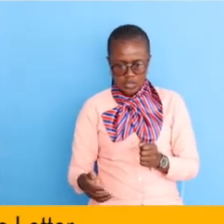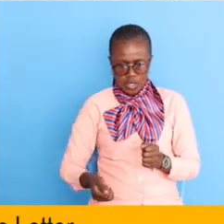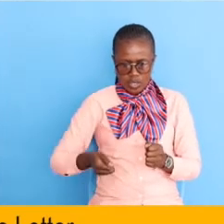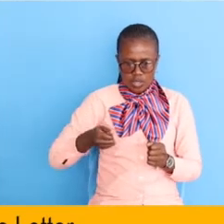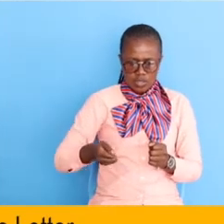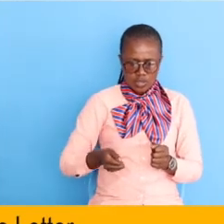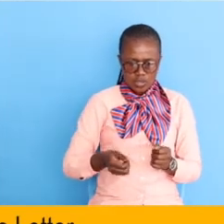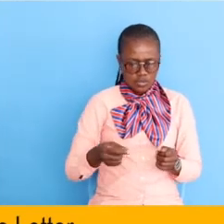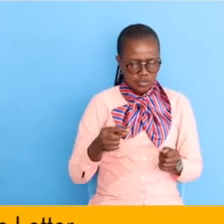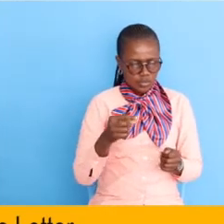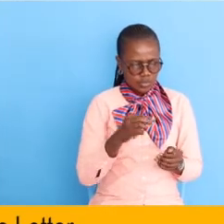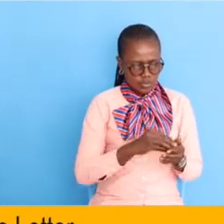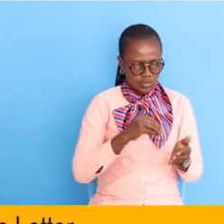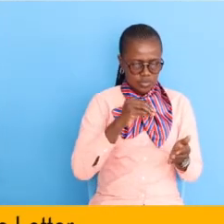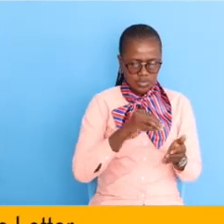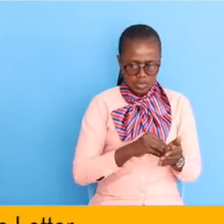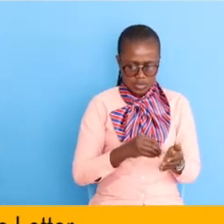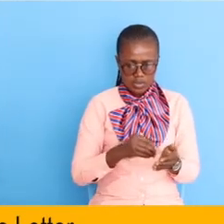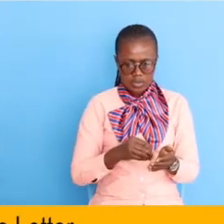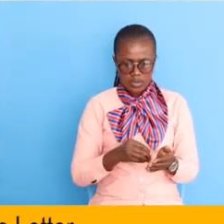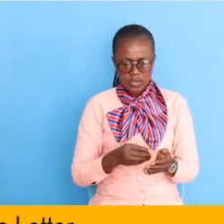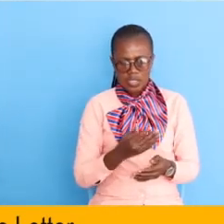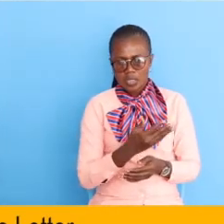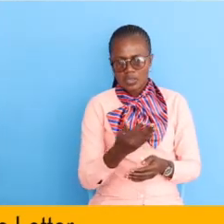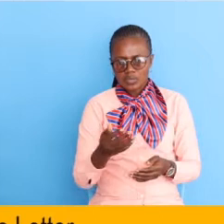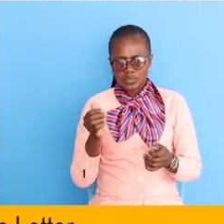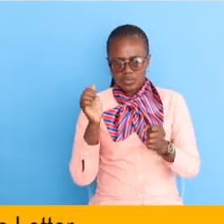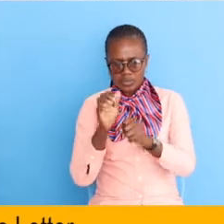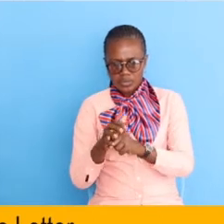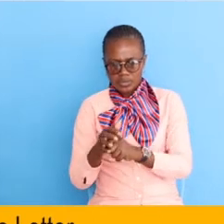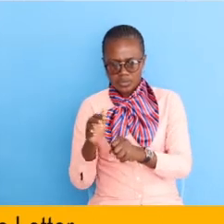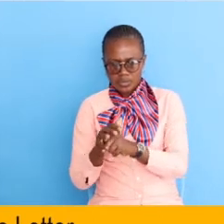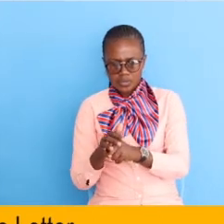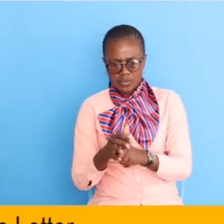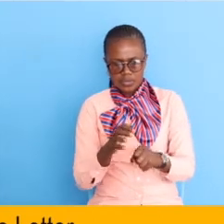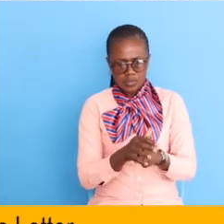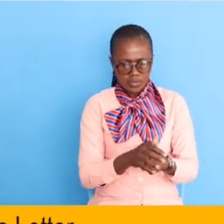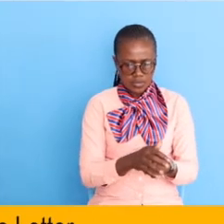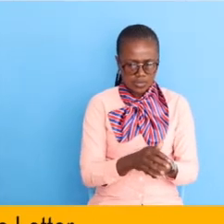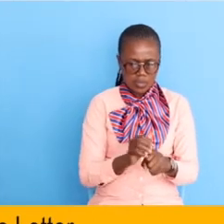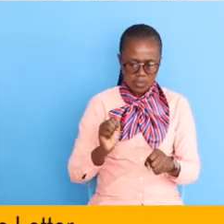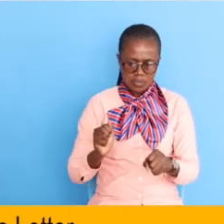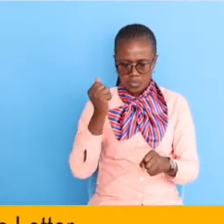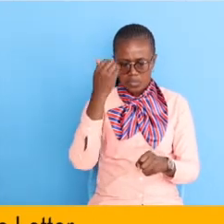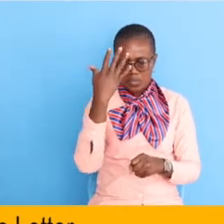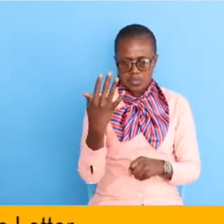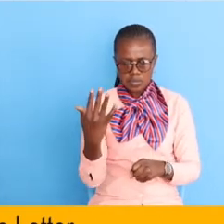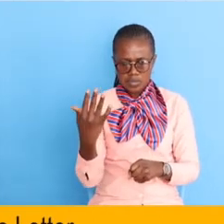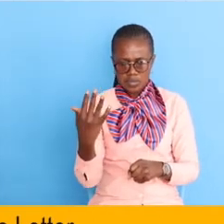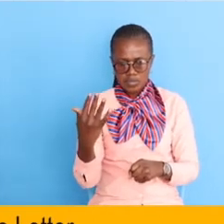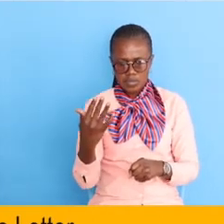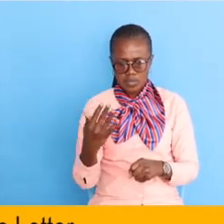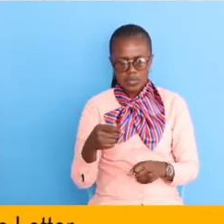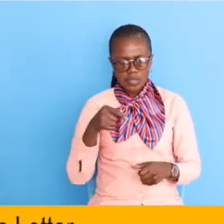of rice, and other groceries amounting to 5 million Tanzanian shillings.